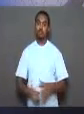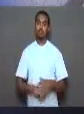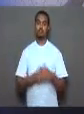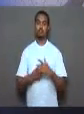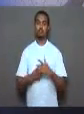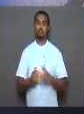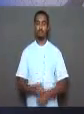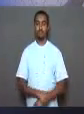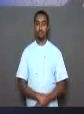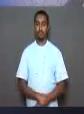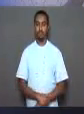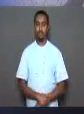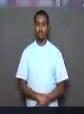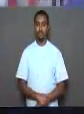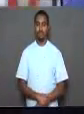us get started.